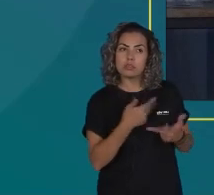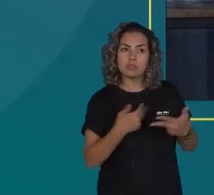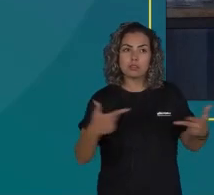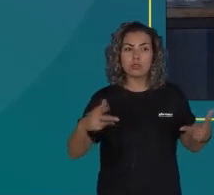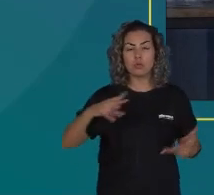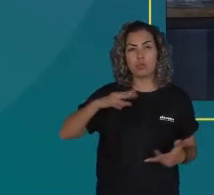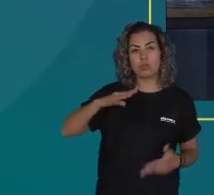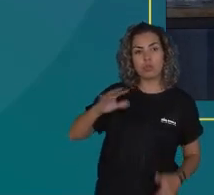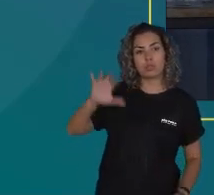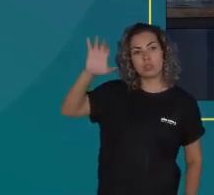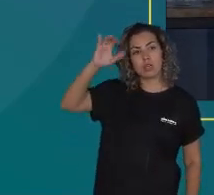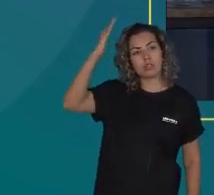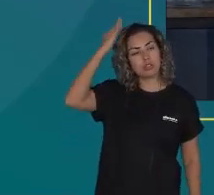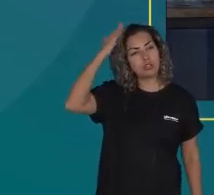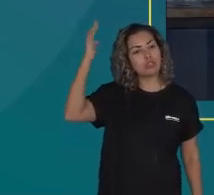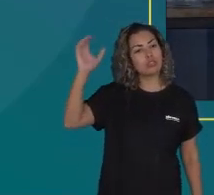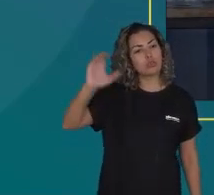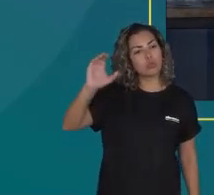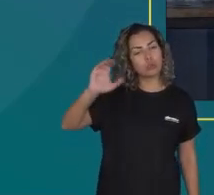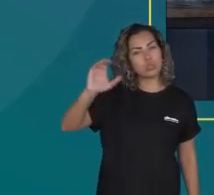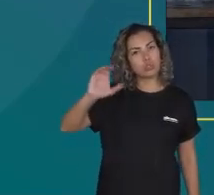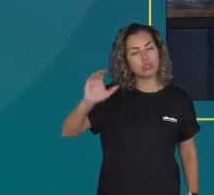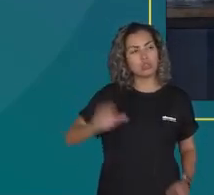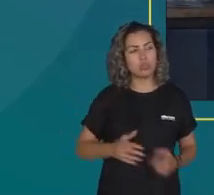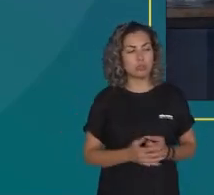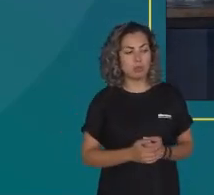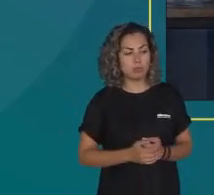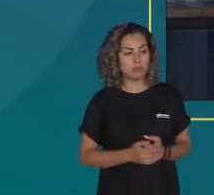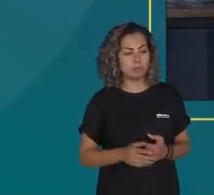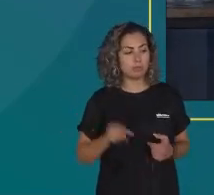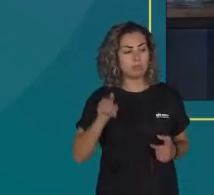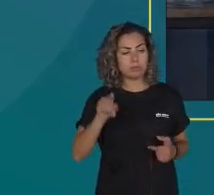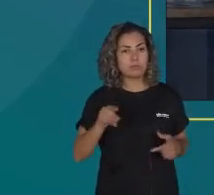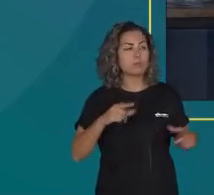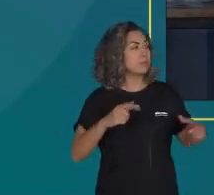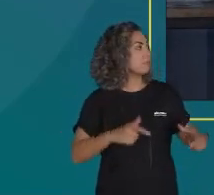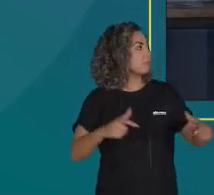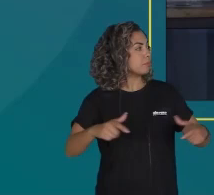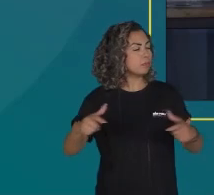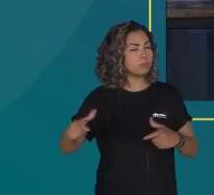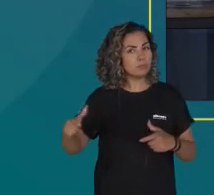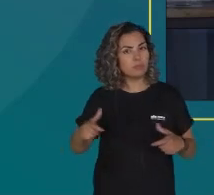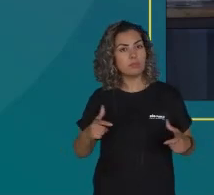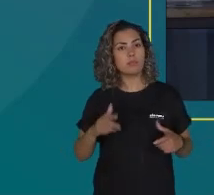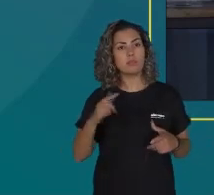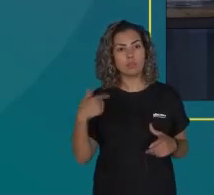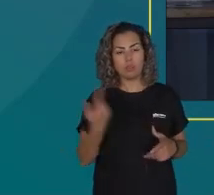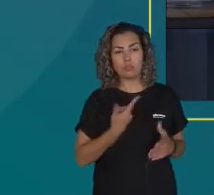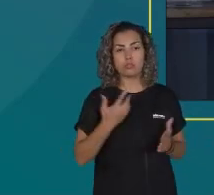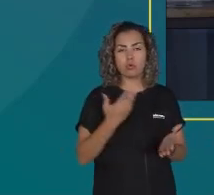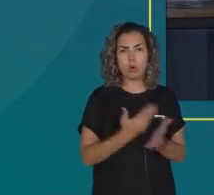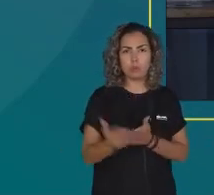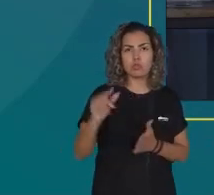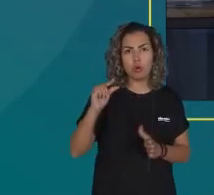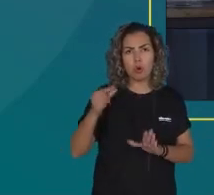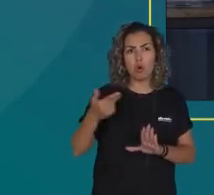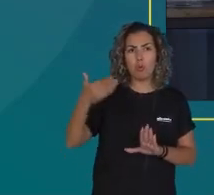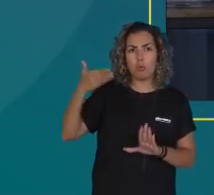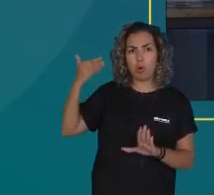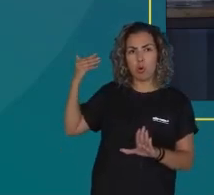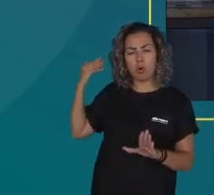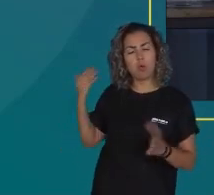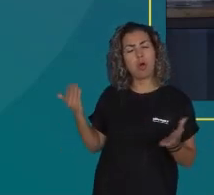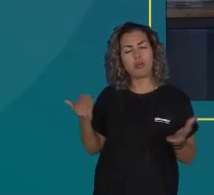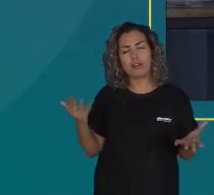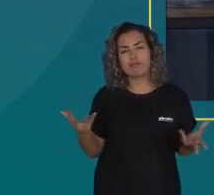together on biodiversity and cities have started many years ago. And it's such an honor to be back in Brazil after so many